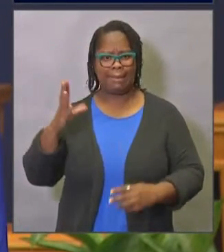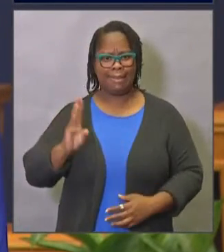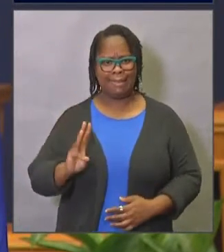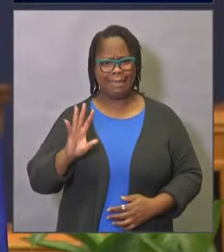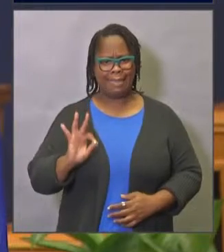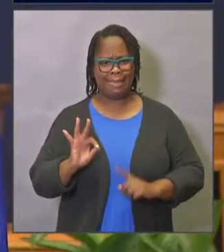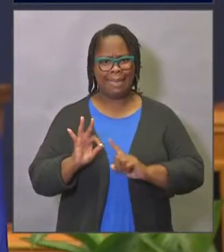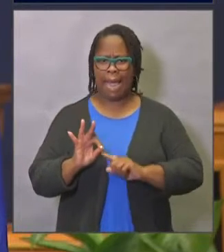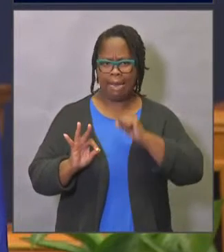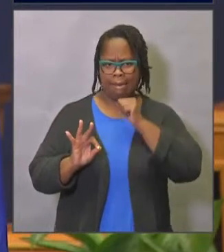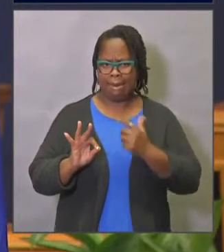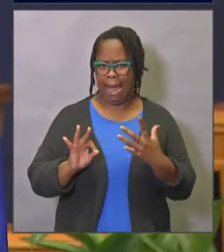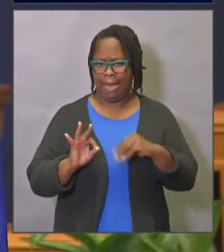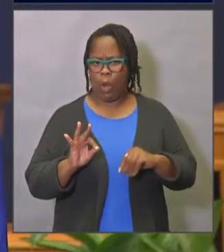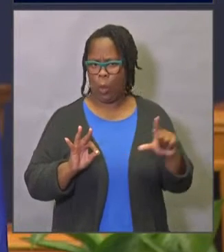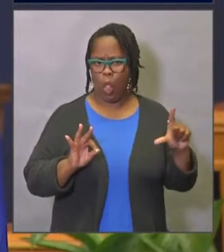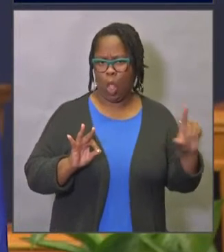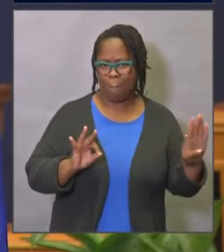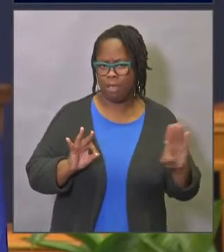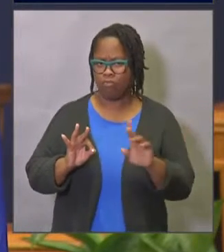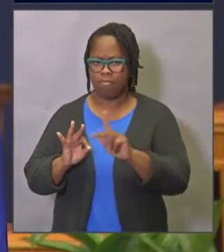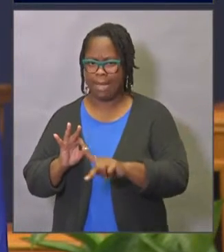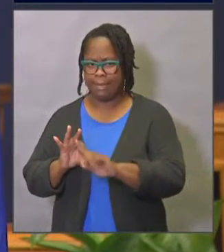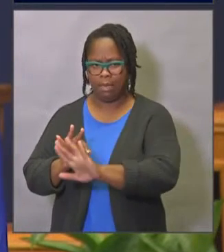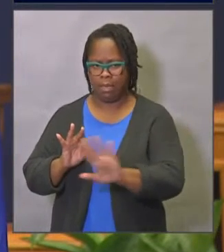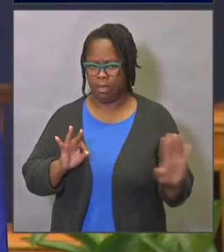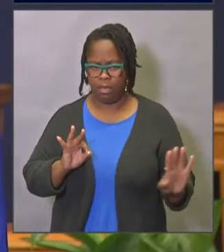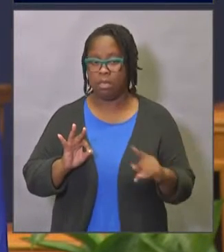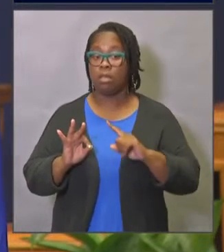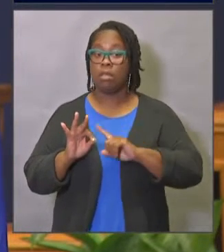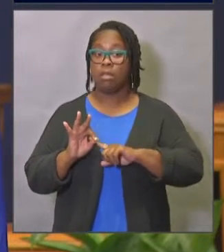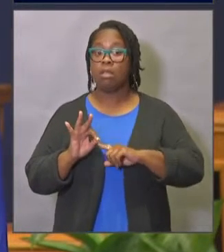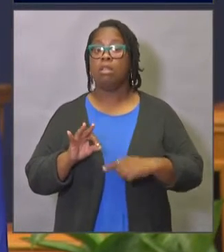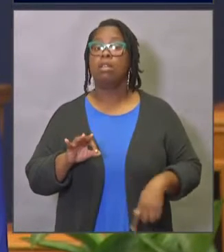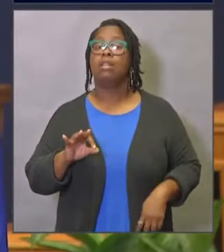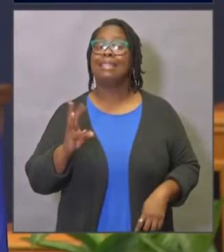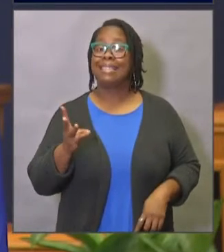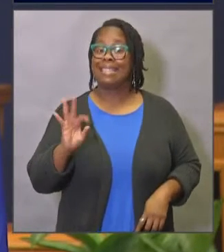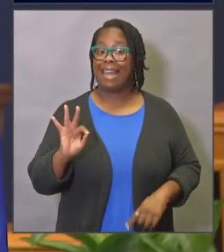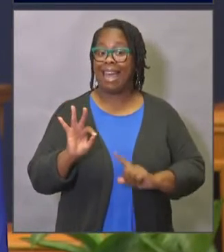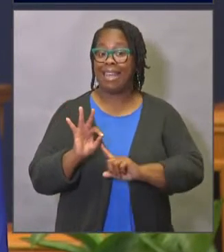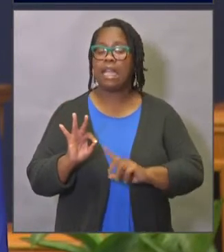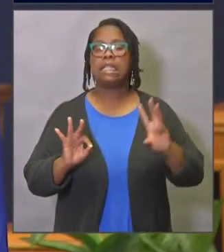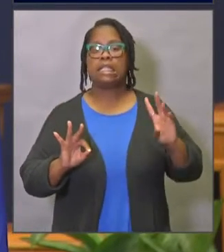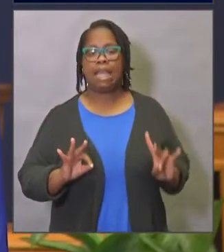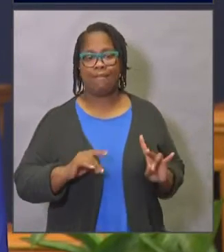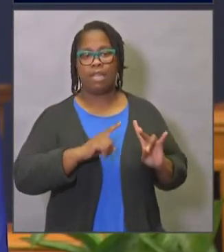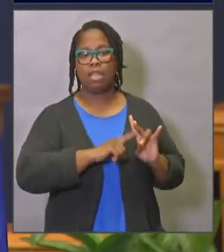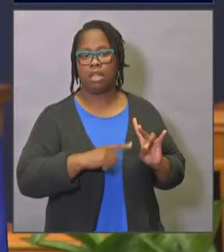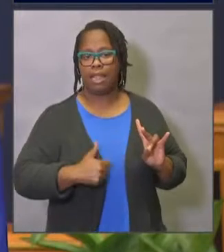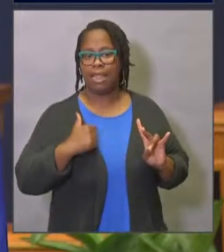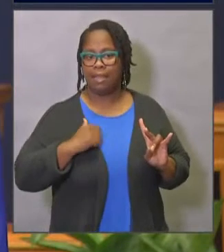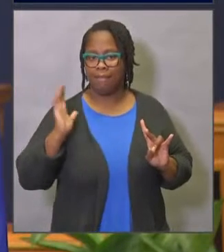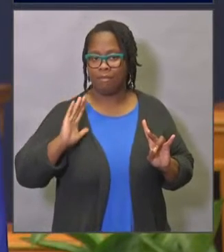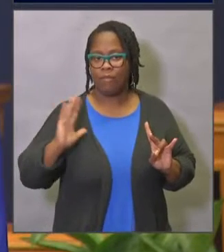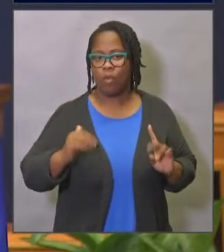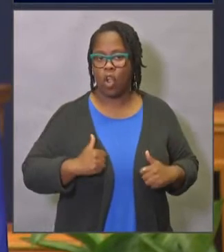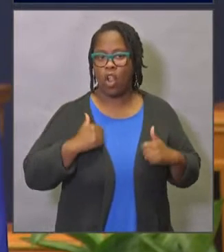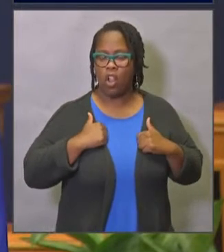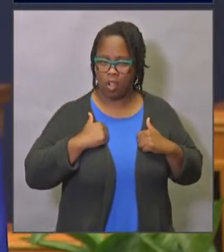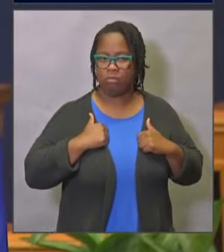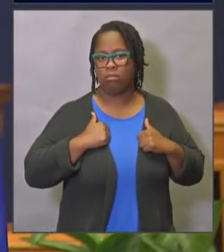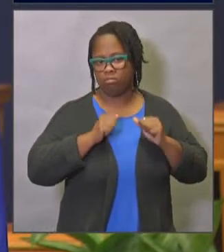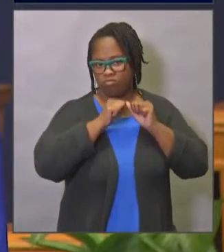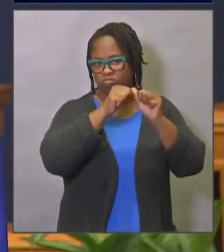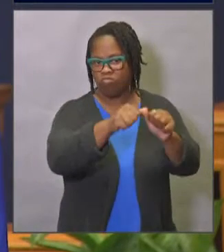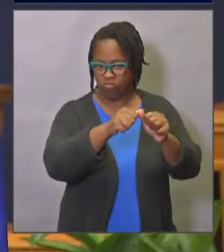Beach and Pasadena, 7 were residents at our skilled nursing facilities. This unfortunately brings the total